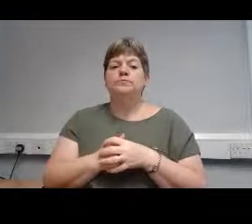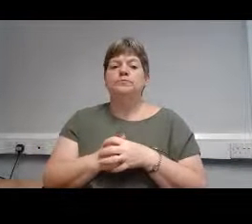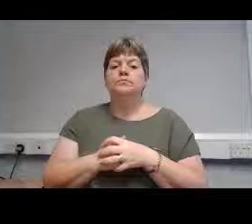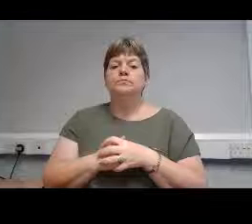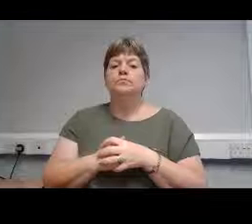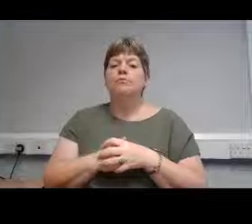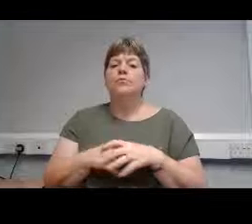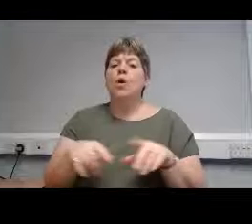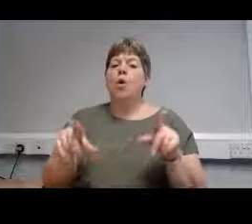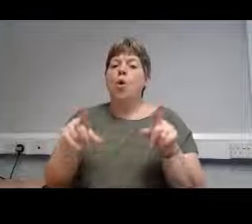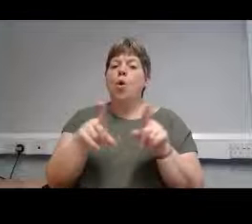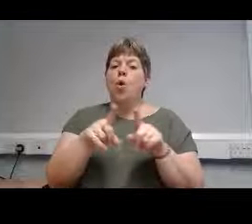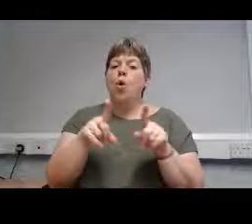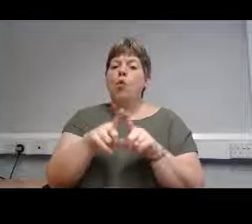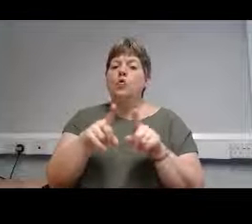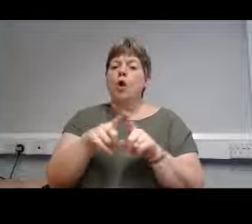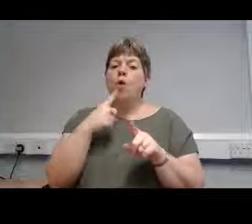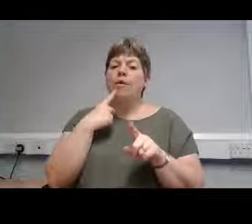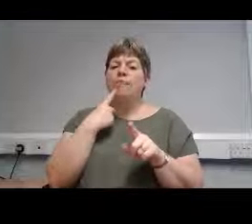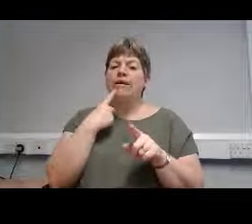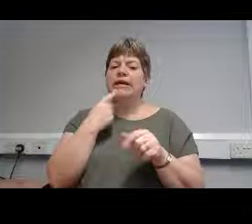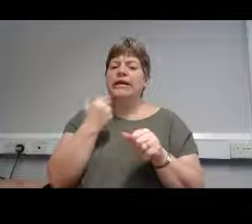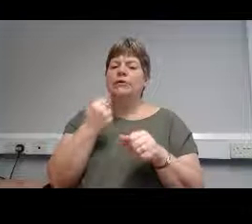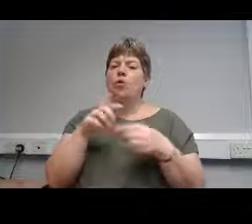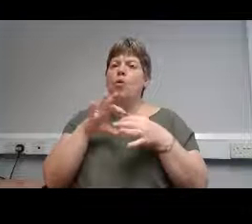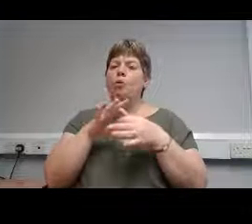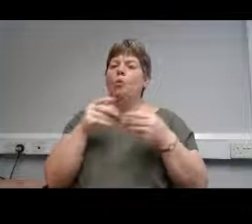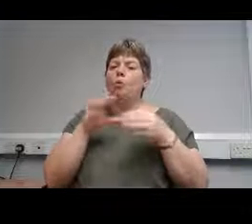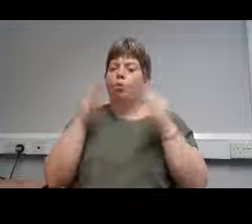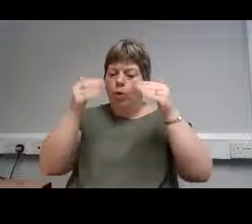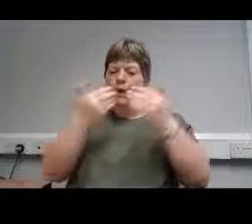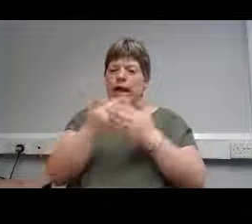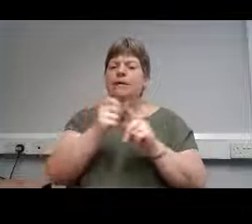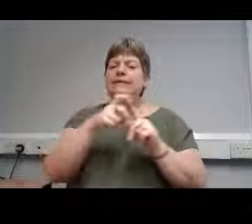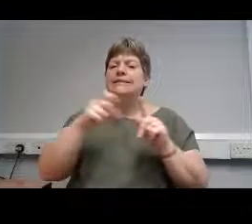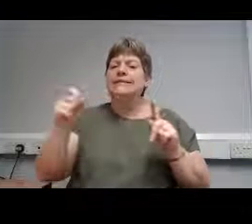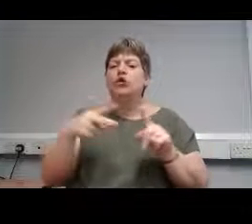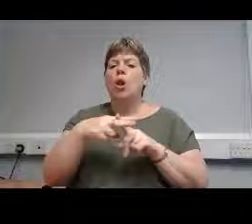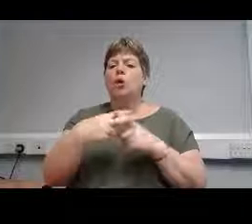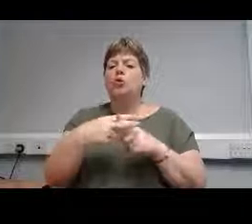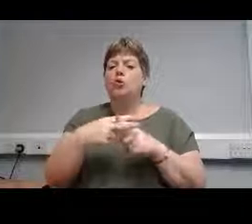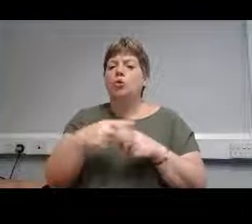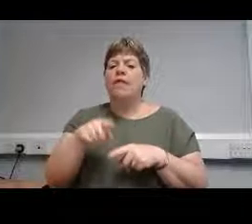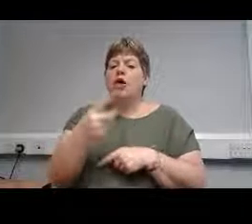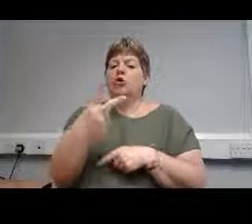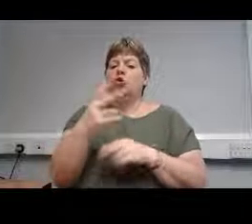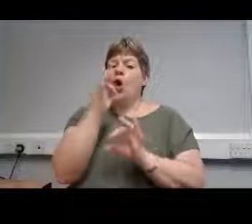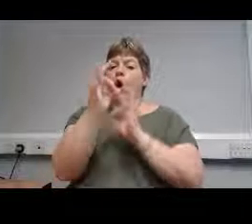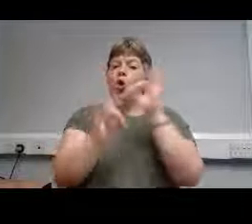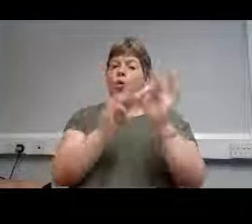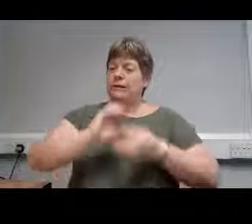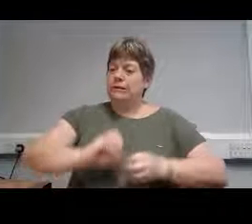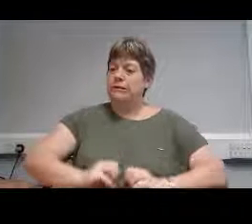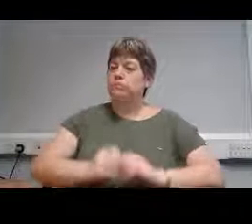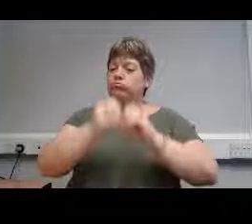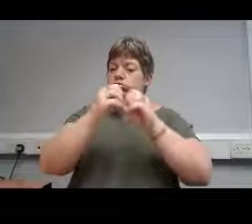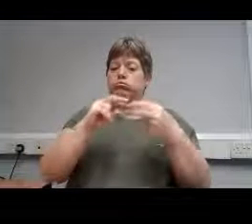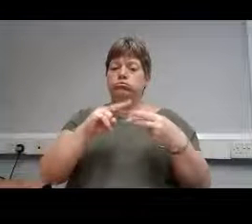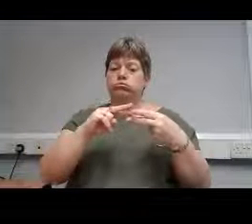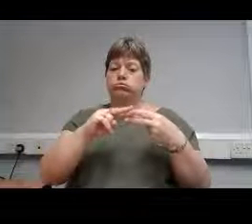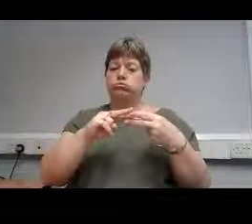We've also been working with Live Well with Pain on some digital tools, and these are 2 questionnaires that have been developed that